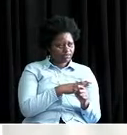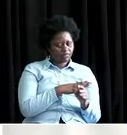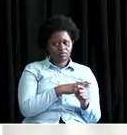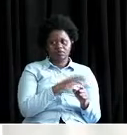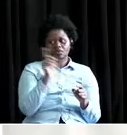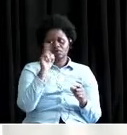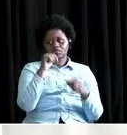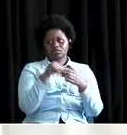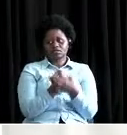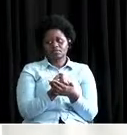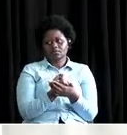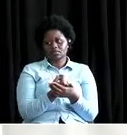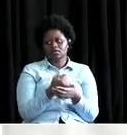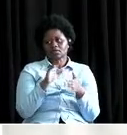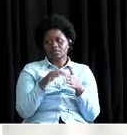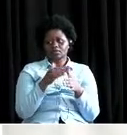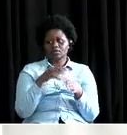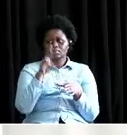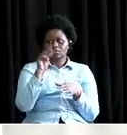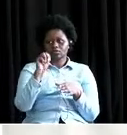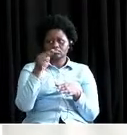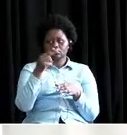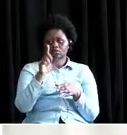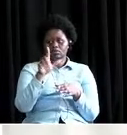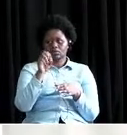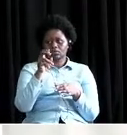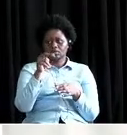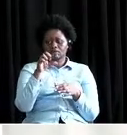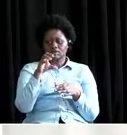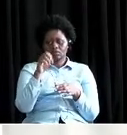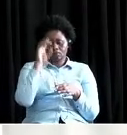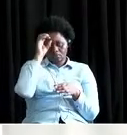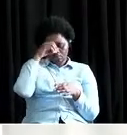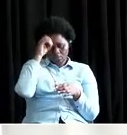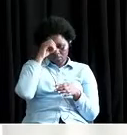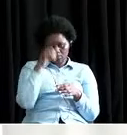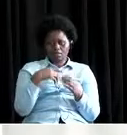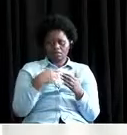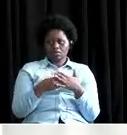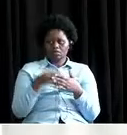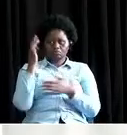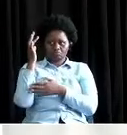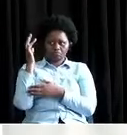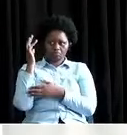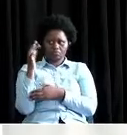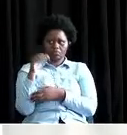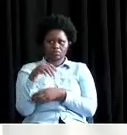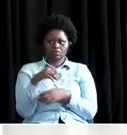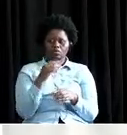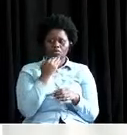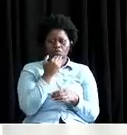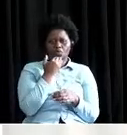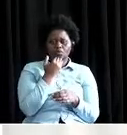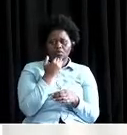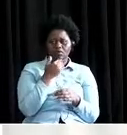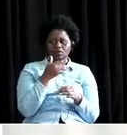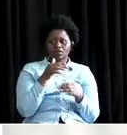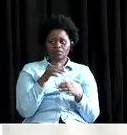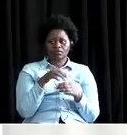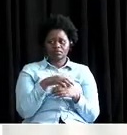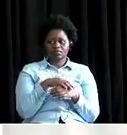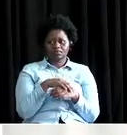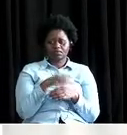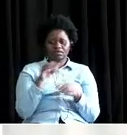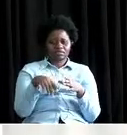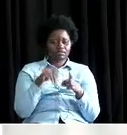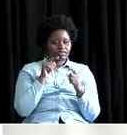Councillors, what is happening? Because Mhlongo is still giving us an opinion. Someone is addressing Councillor Mncwange and Warawara. That is total